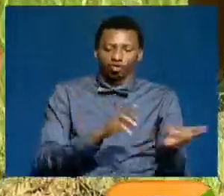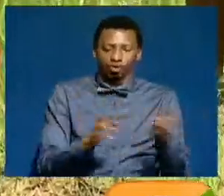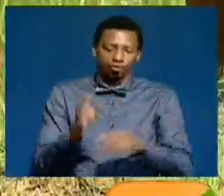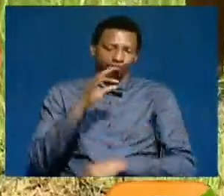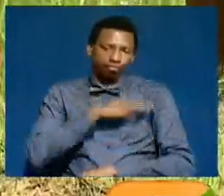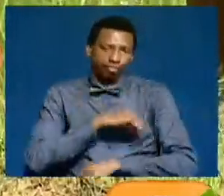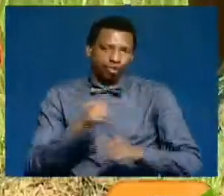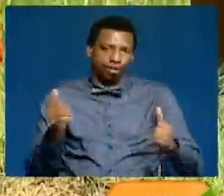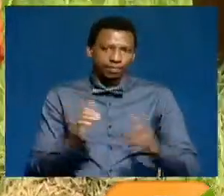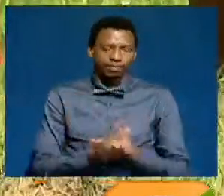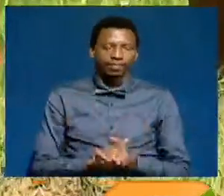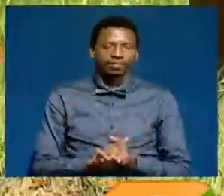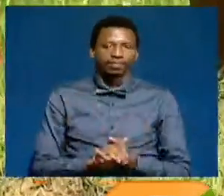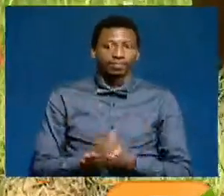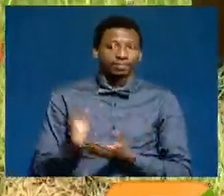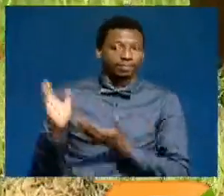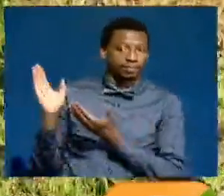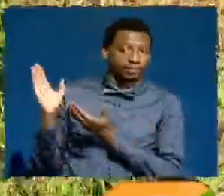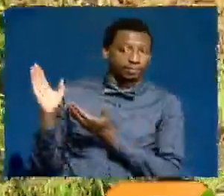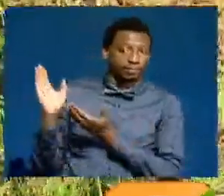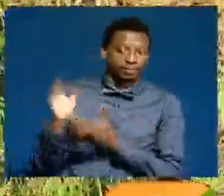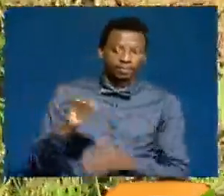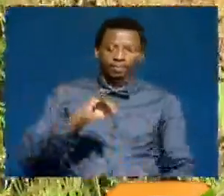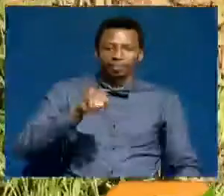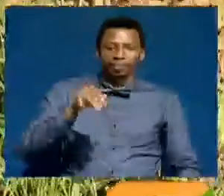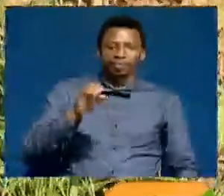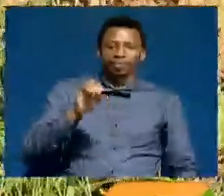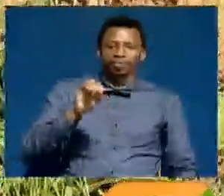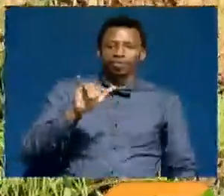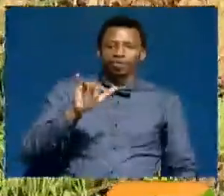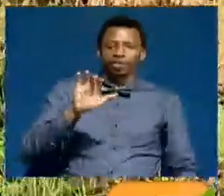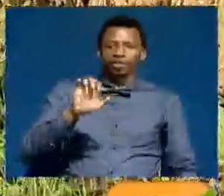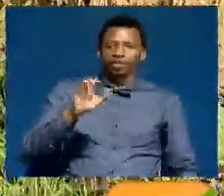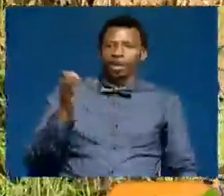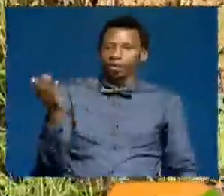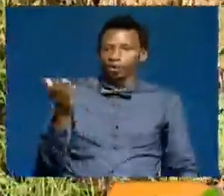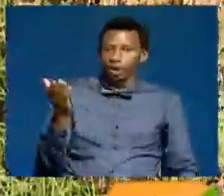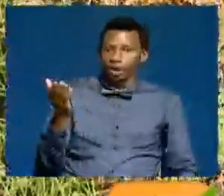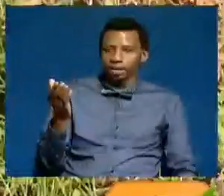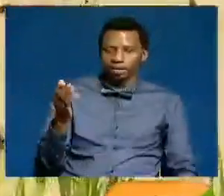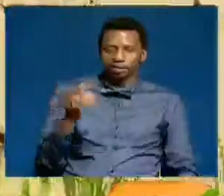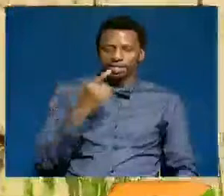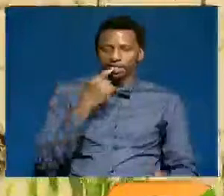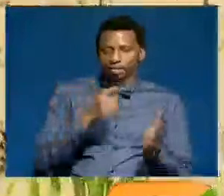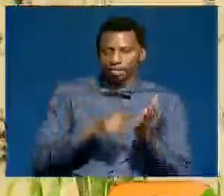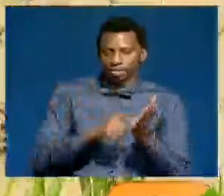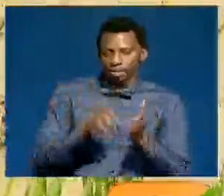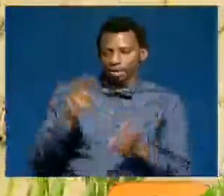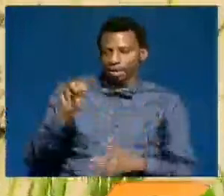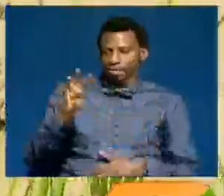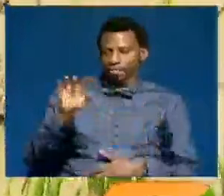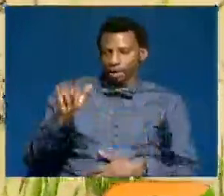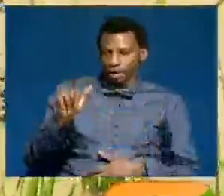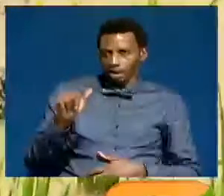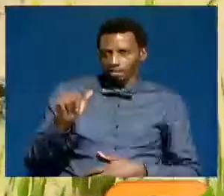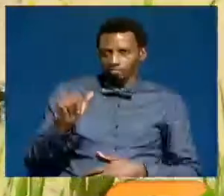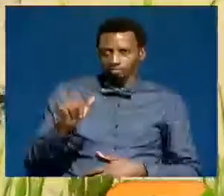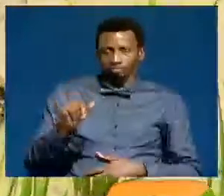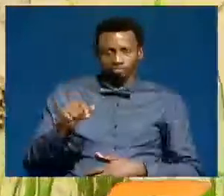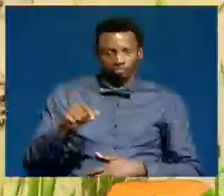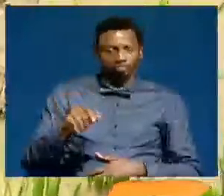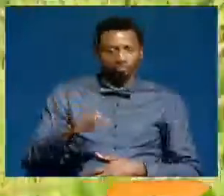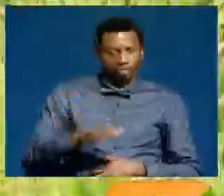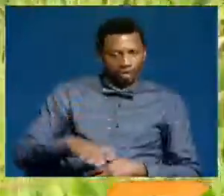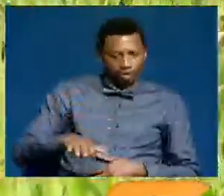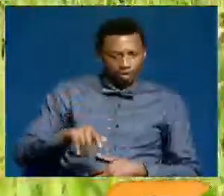Joyce Waweranjiru and fellow farmers in Kibimbi within the Mwea Irrigation Scheme wade through their rice paddies, hands